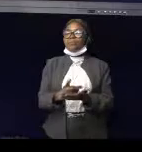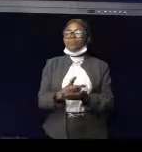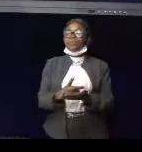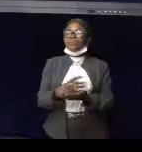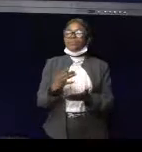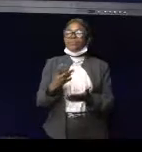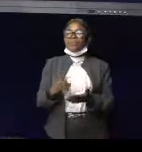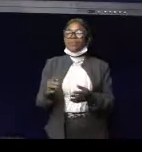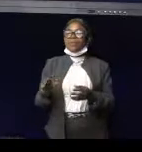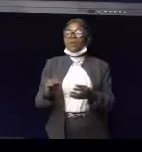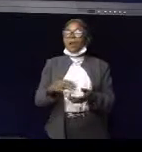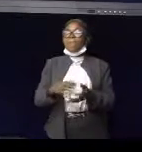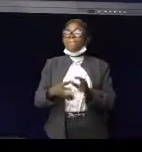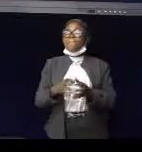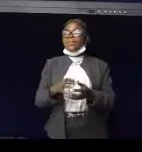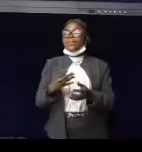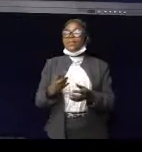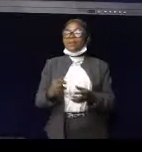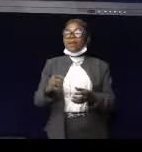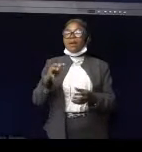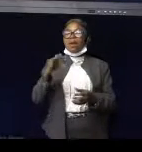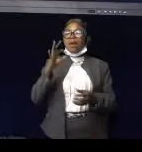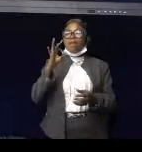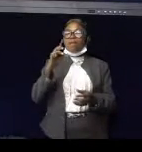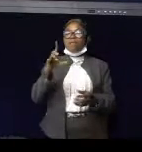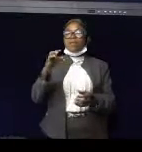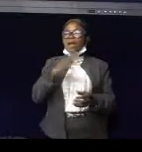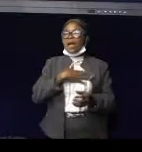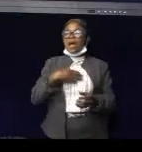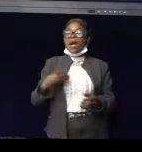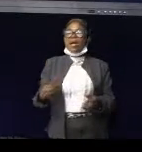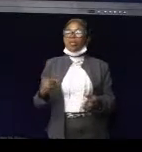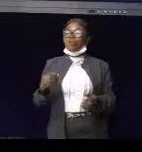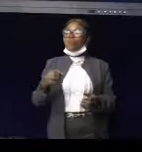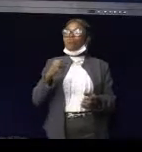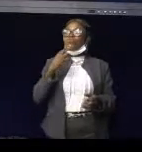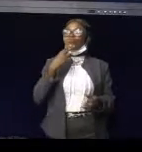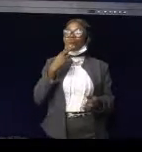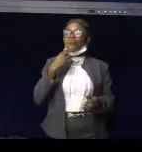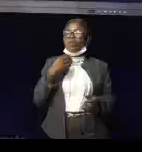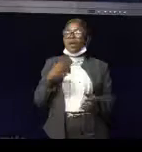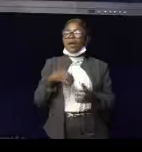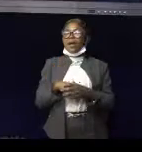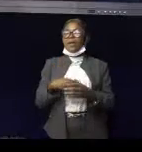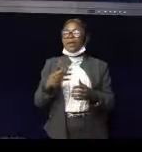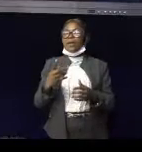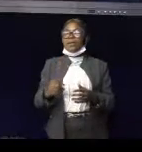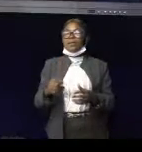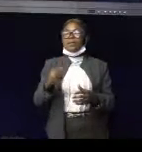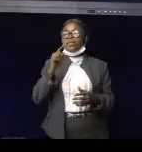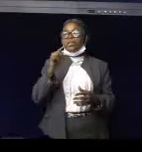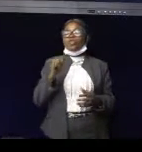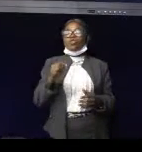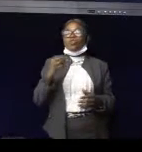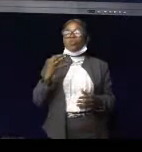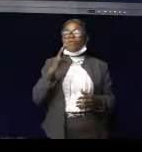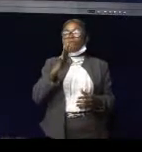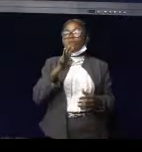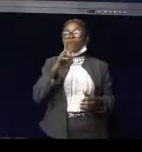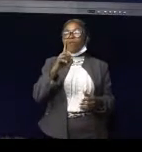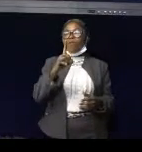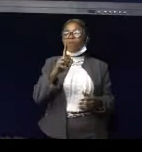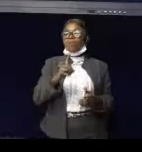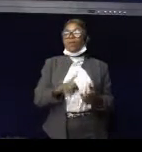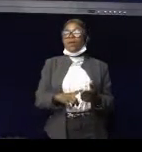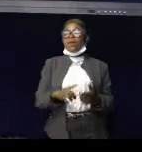to 1. I mean, you know all these biscuits that you buy, you know, crackers, Coaster, they have a unique taste.